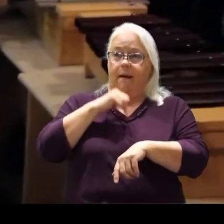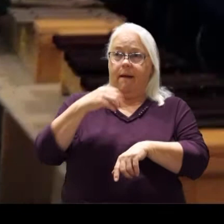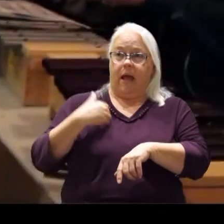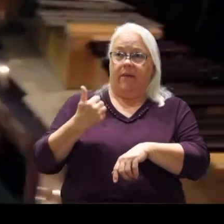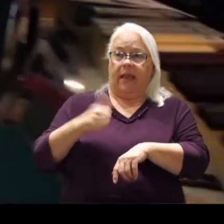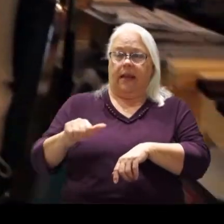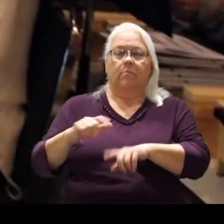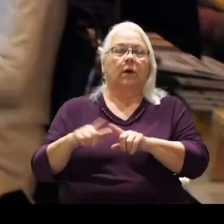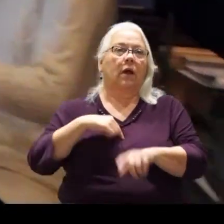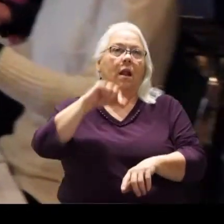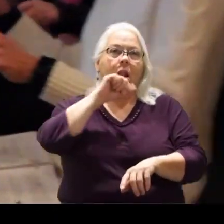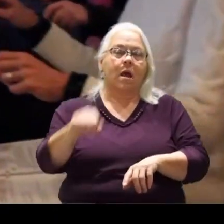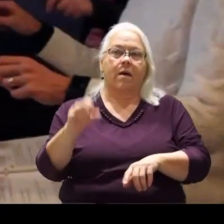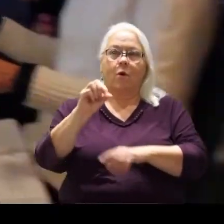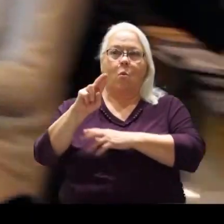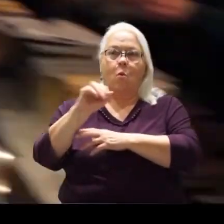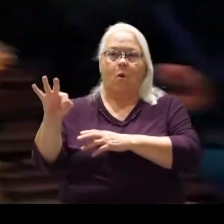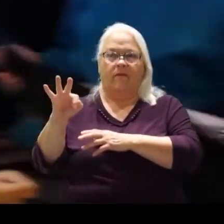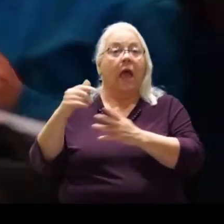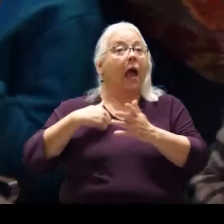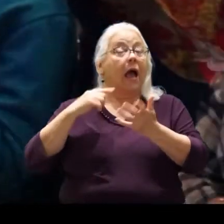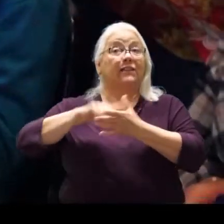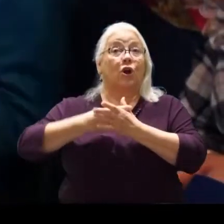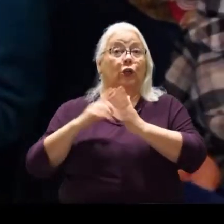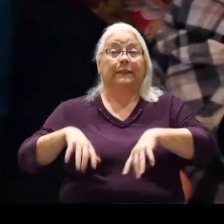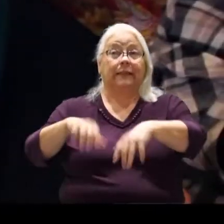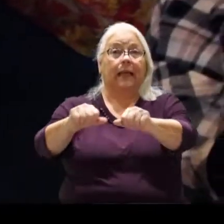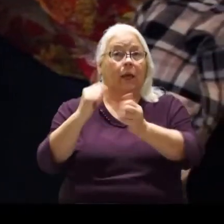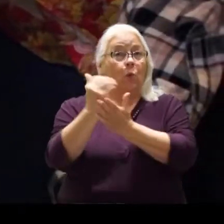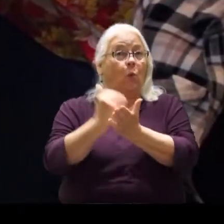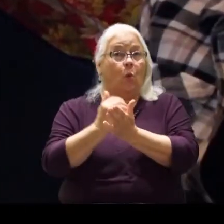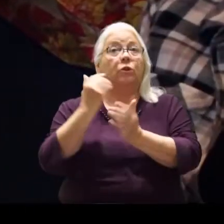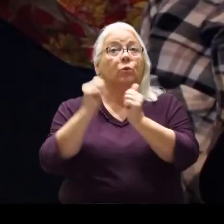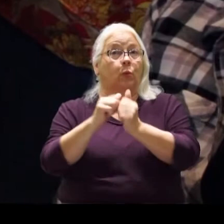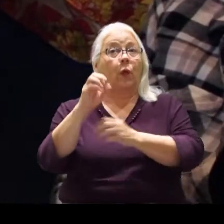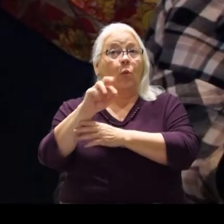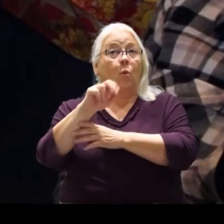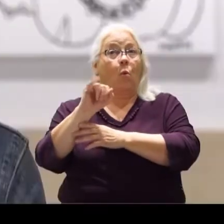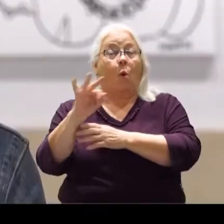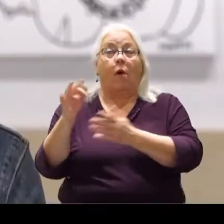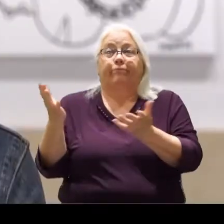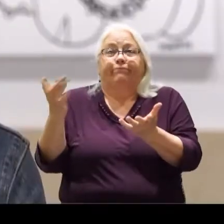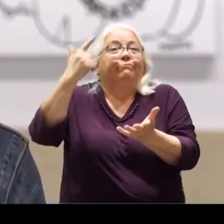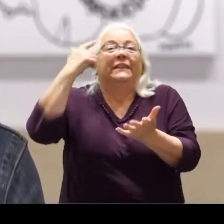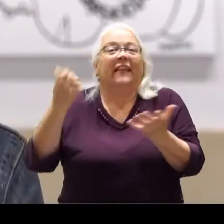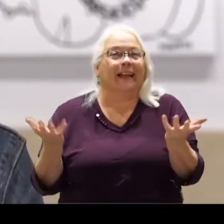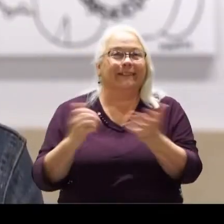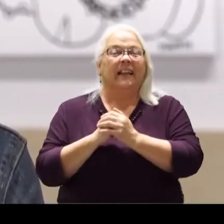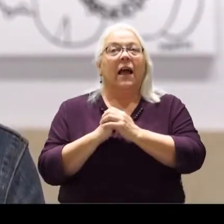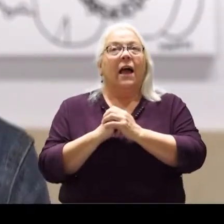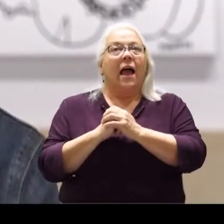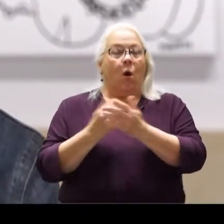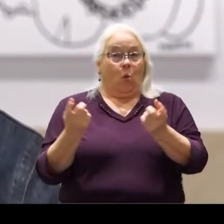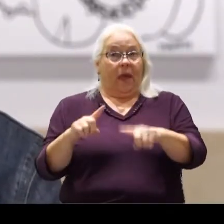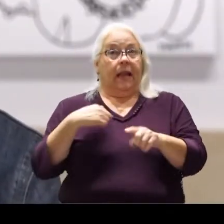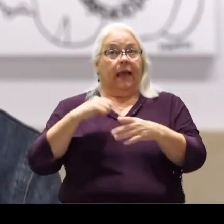I love the ORF approach. I started taking courses in ORF just because. And as